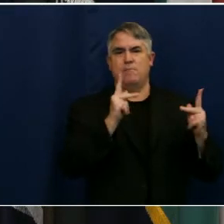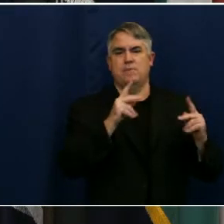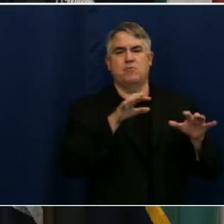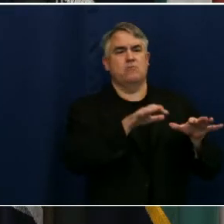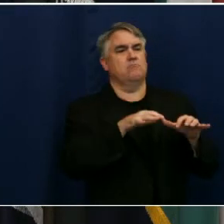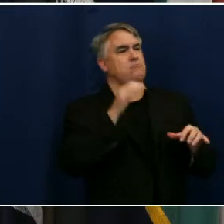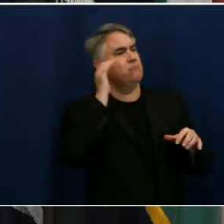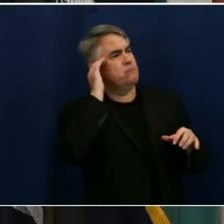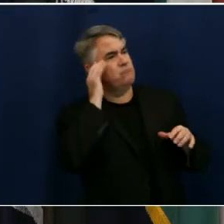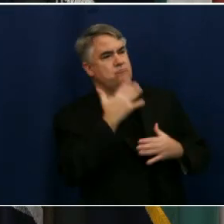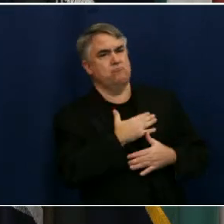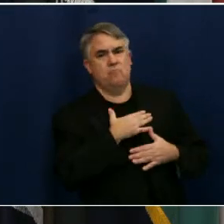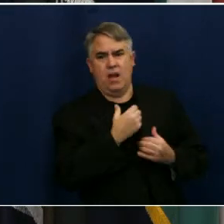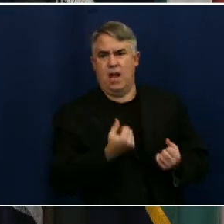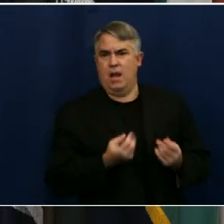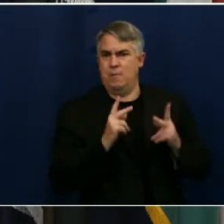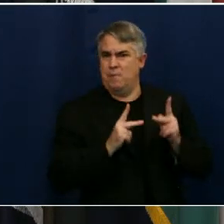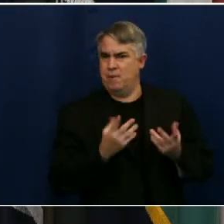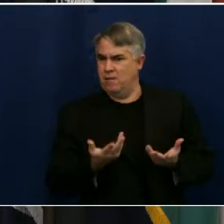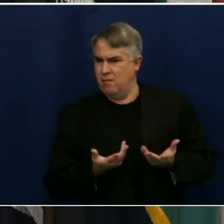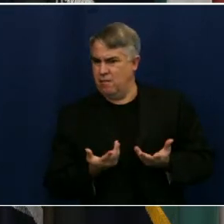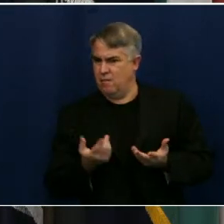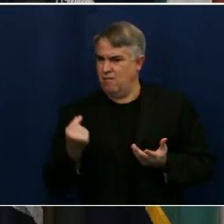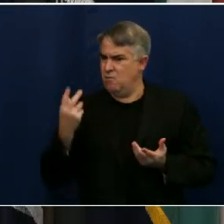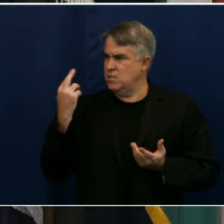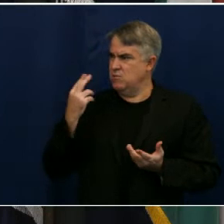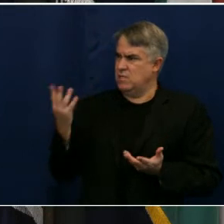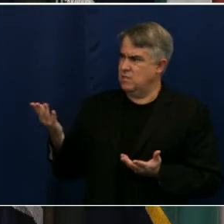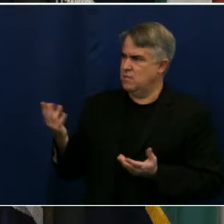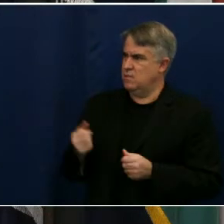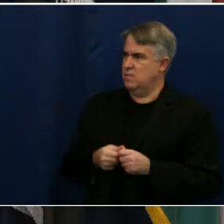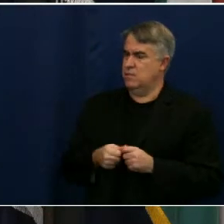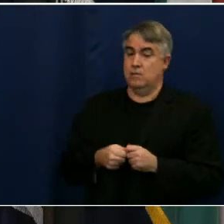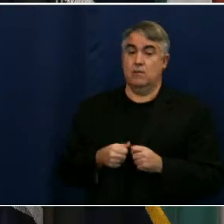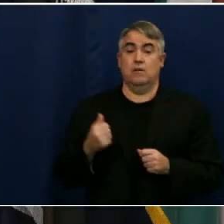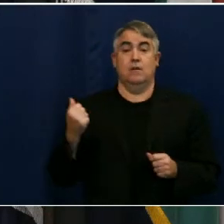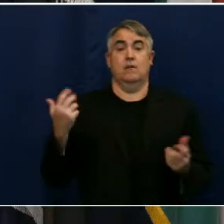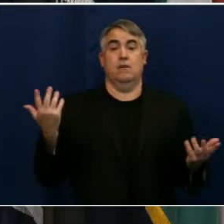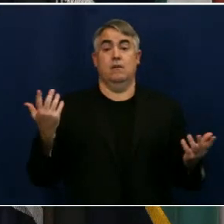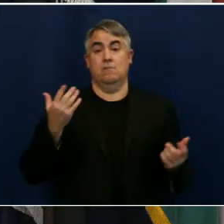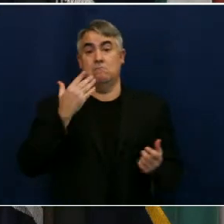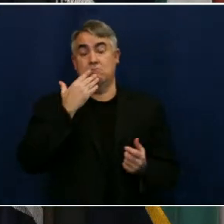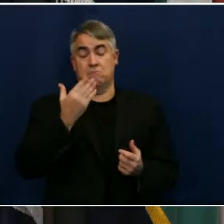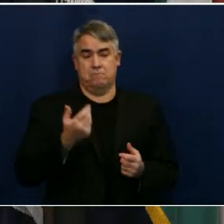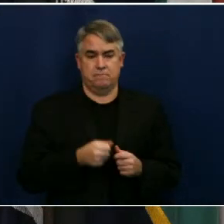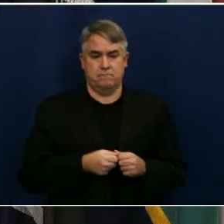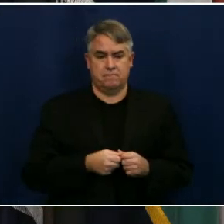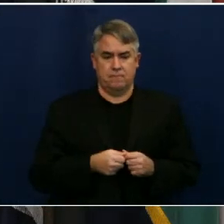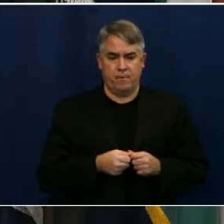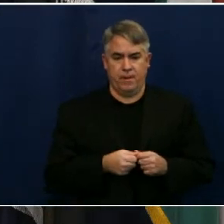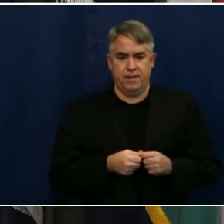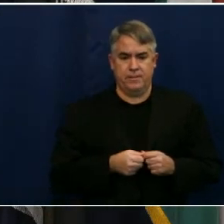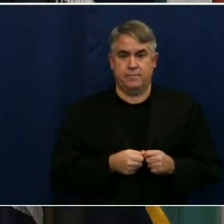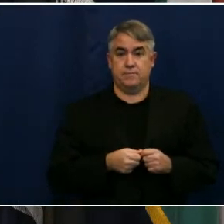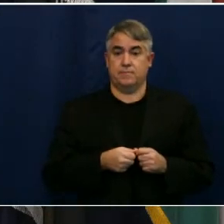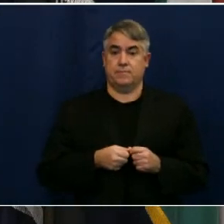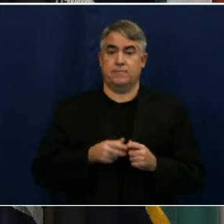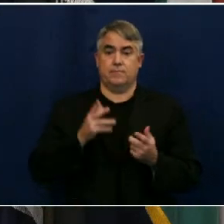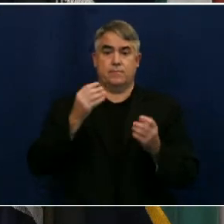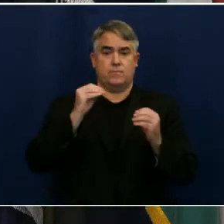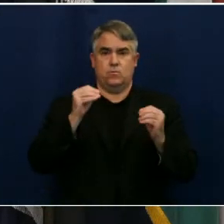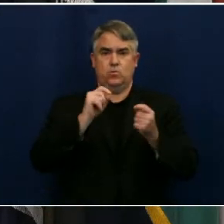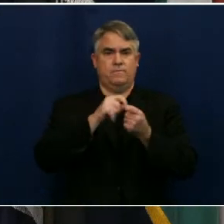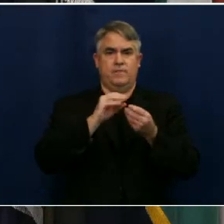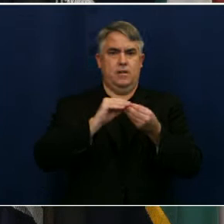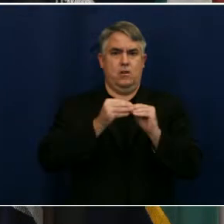tell us the reason behind this move? Yeah, thank you, Kelly. There is not a hard number in terms of capacity